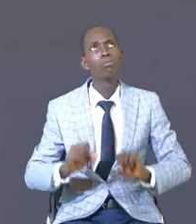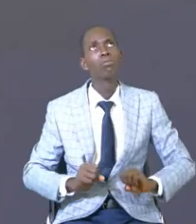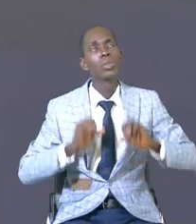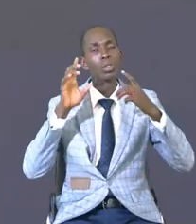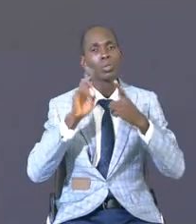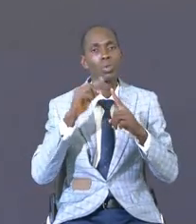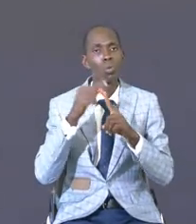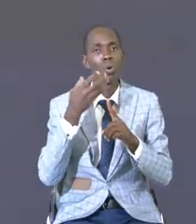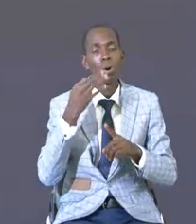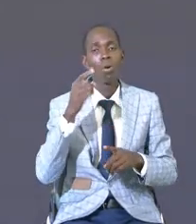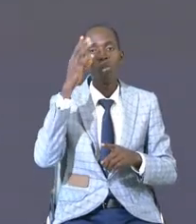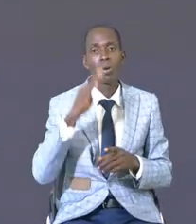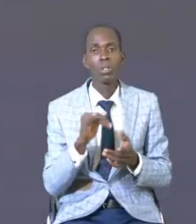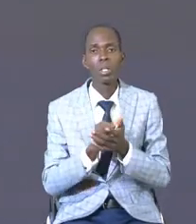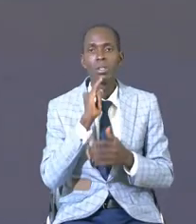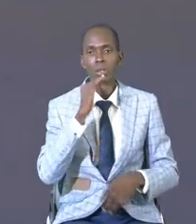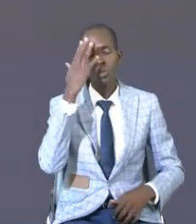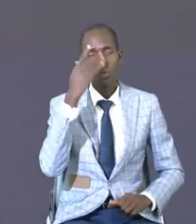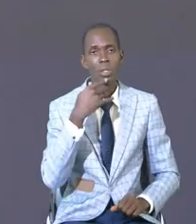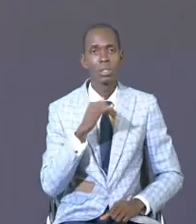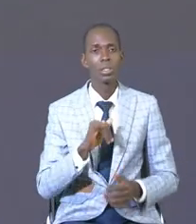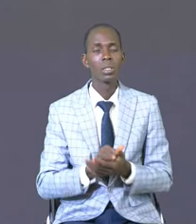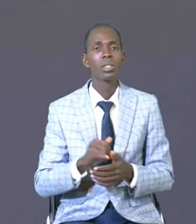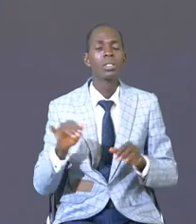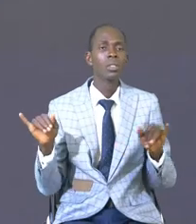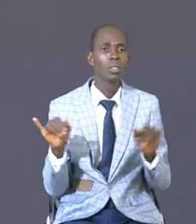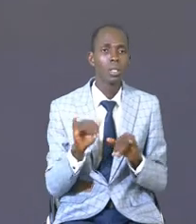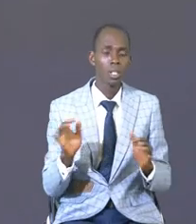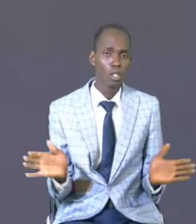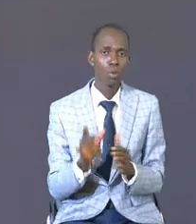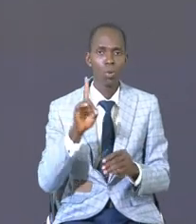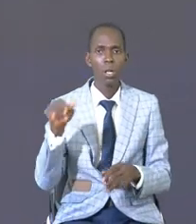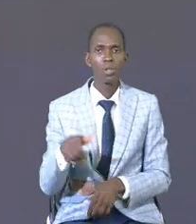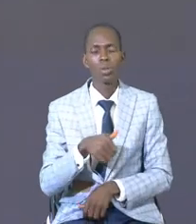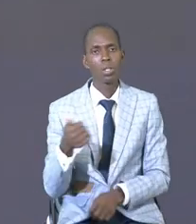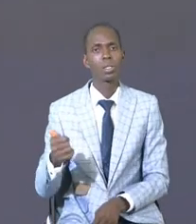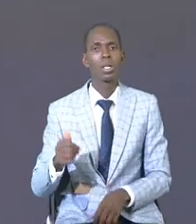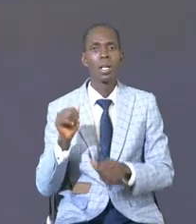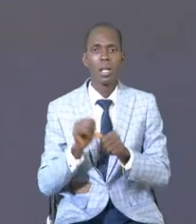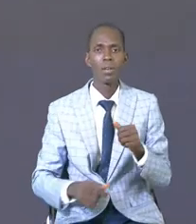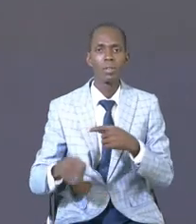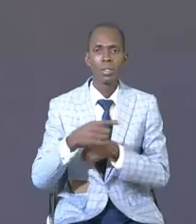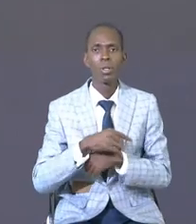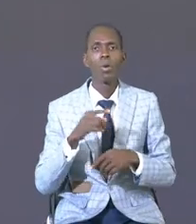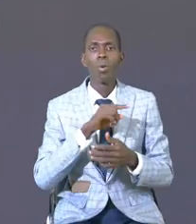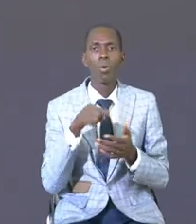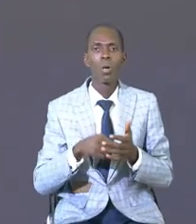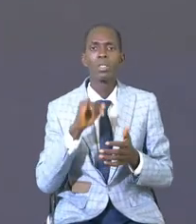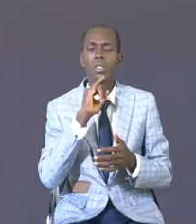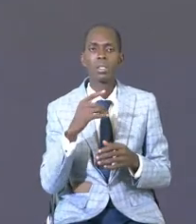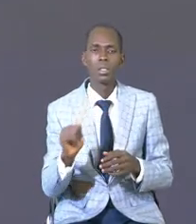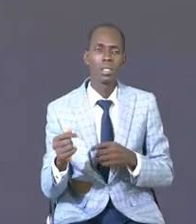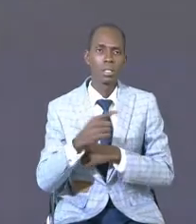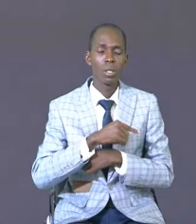it says, exhort one another daily while it is called today, lest any of you